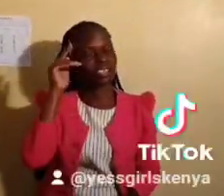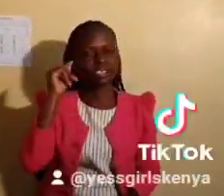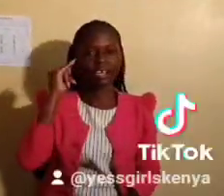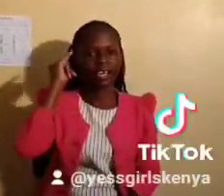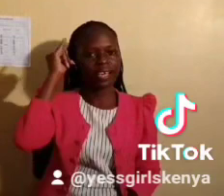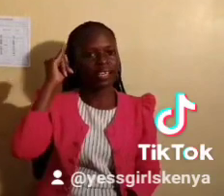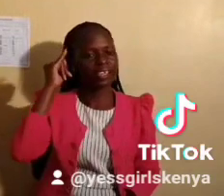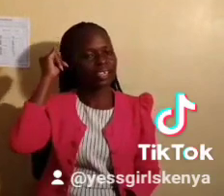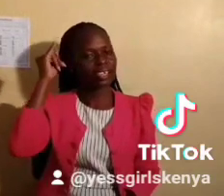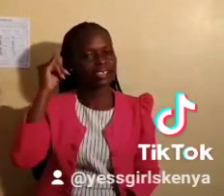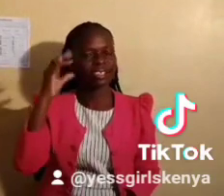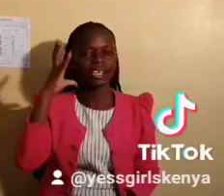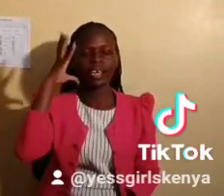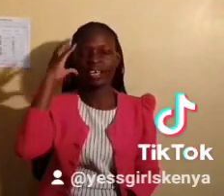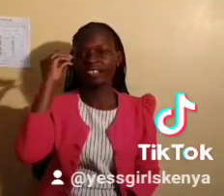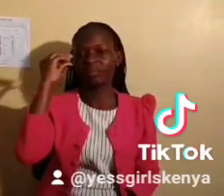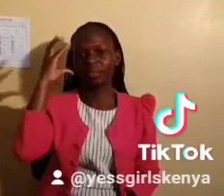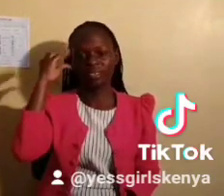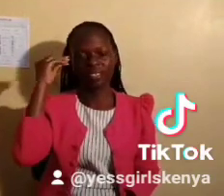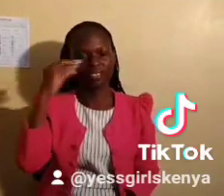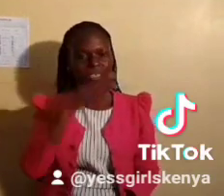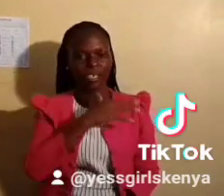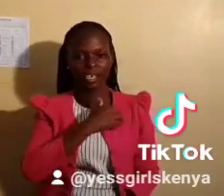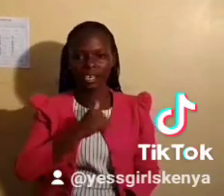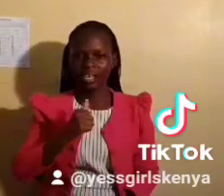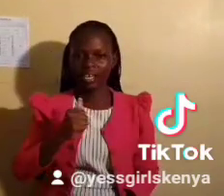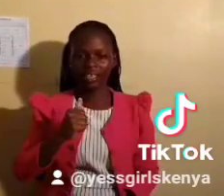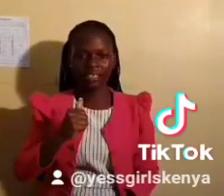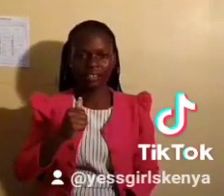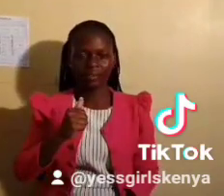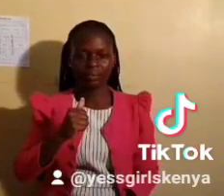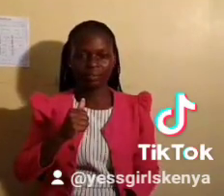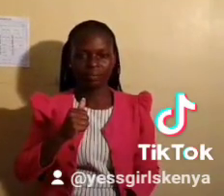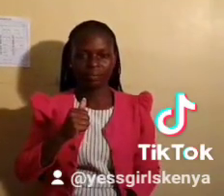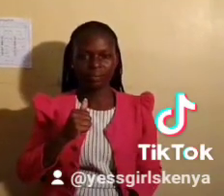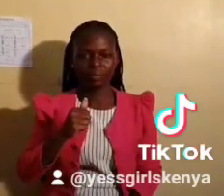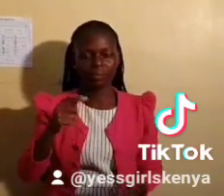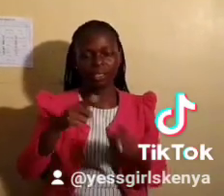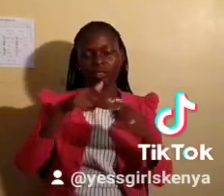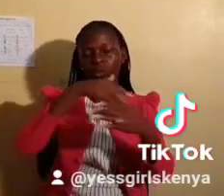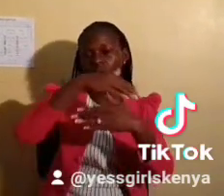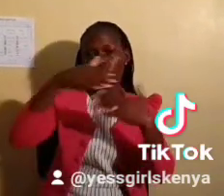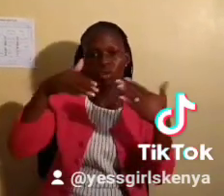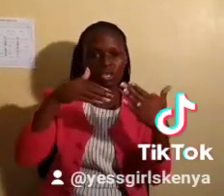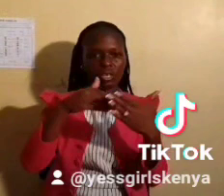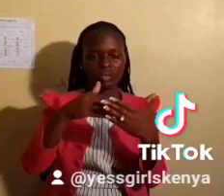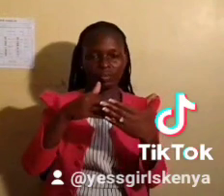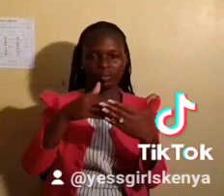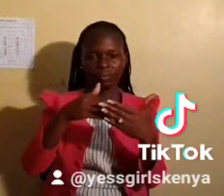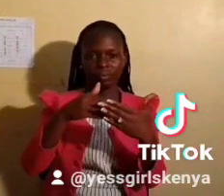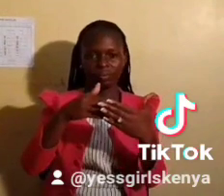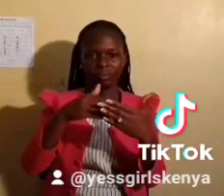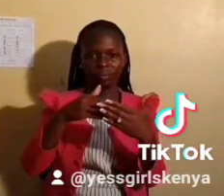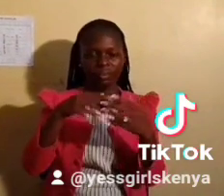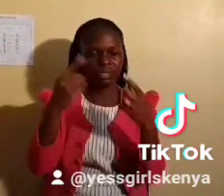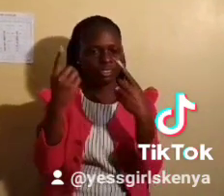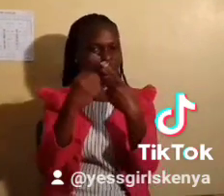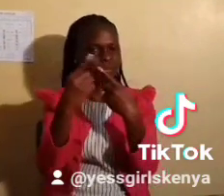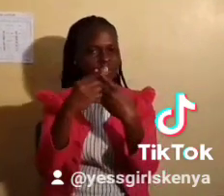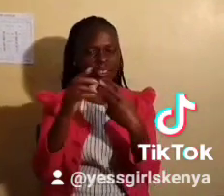sharing of knowledge, ideas, experiences, and opportunities to